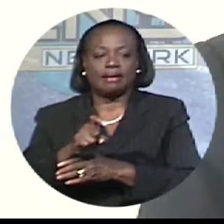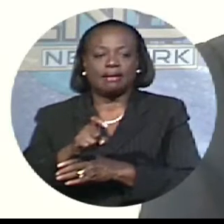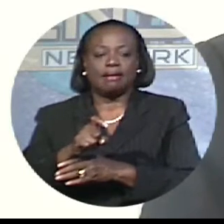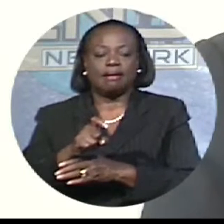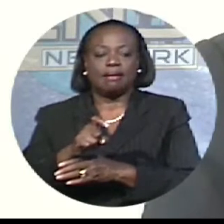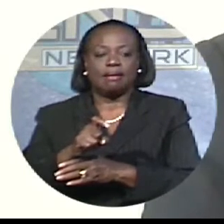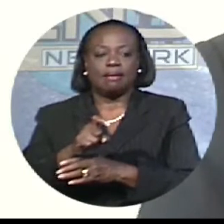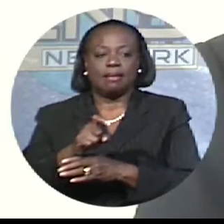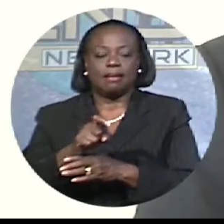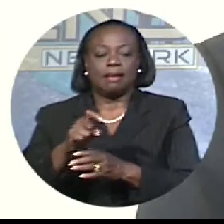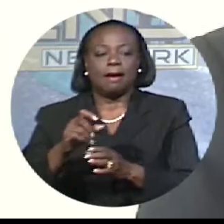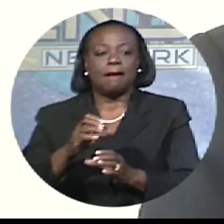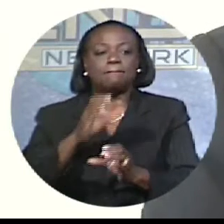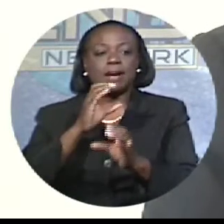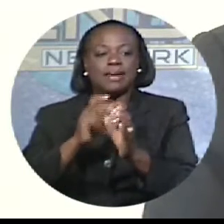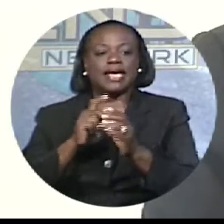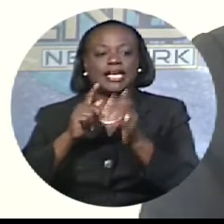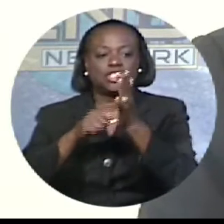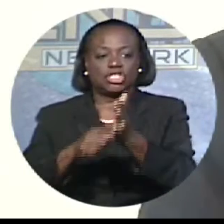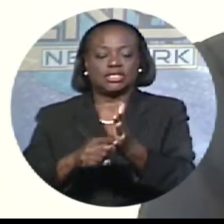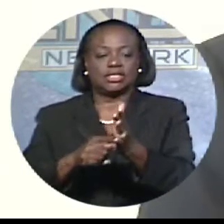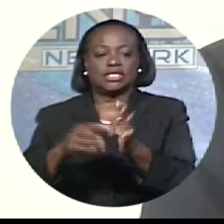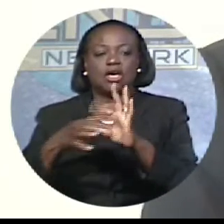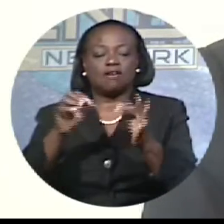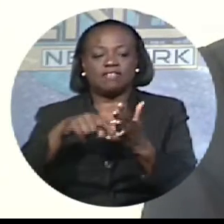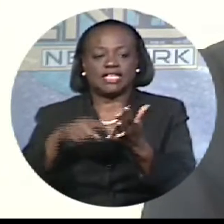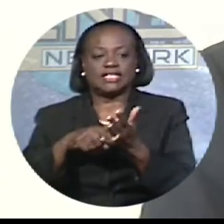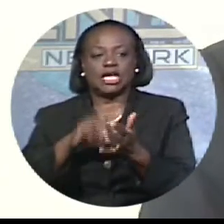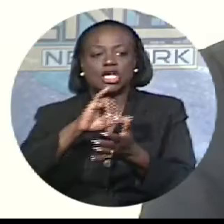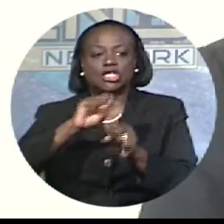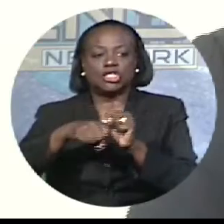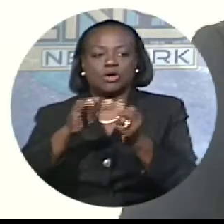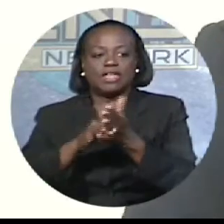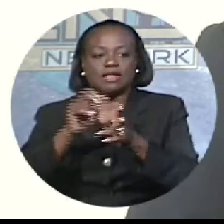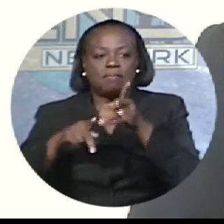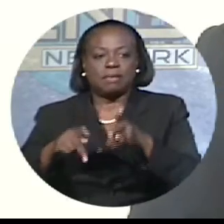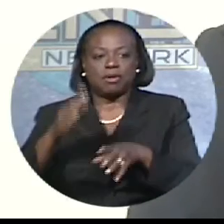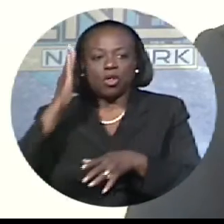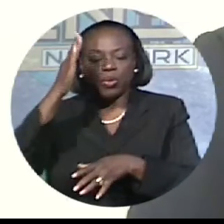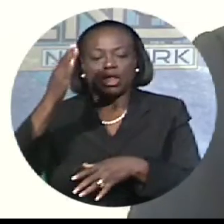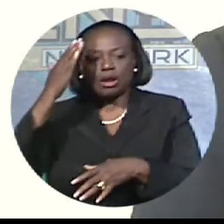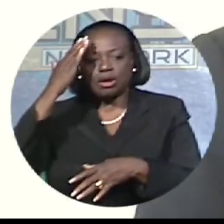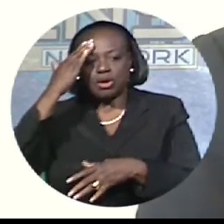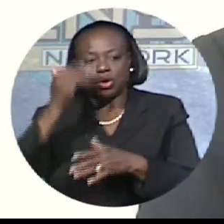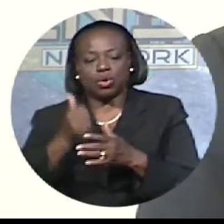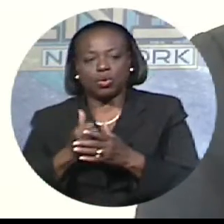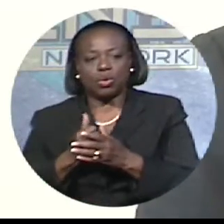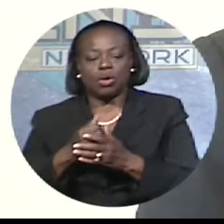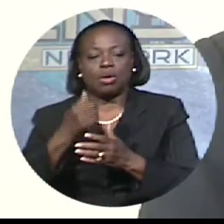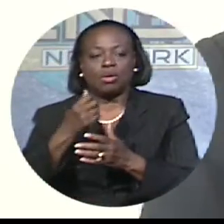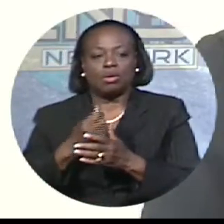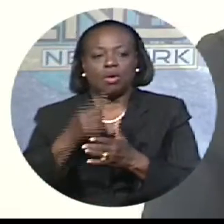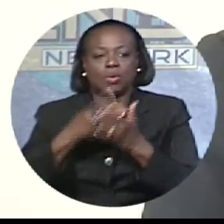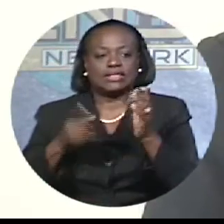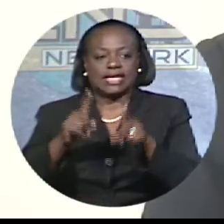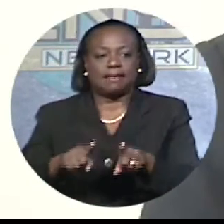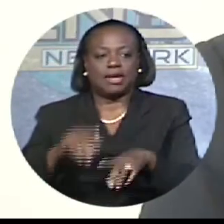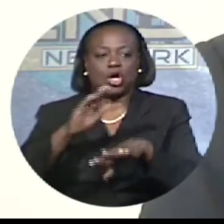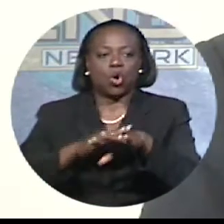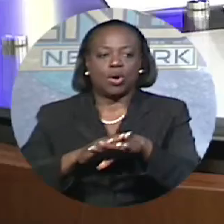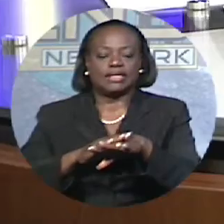statistics for each network operator so that consumers will be aware of the quality of the network performance by each operator on an ongoing basis.